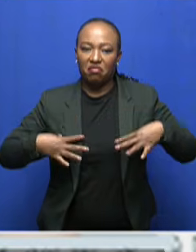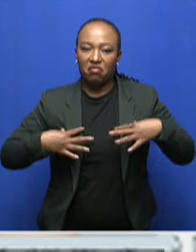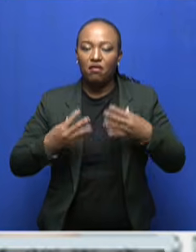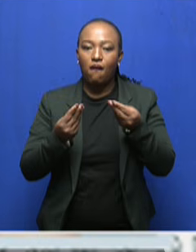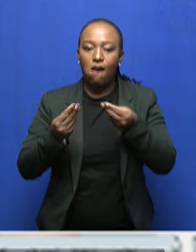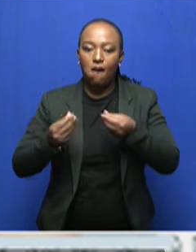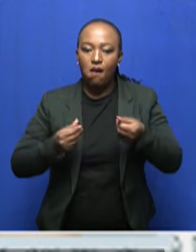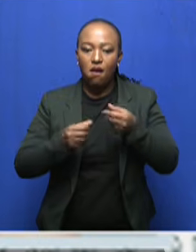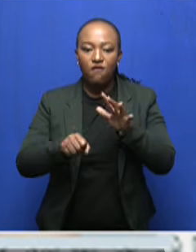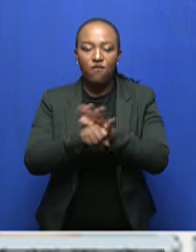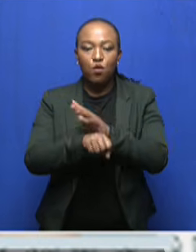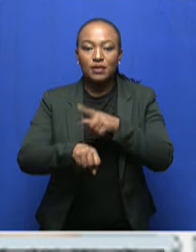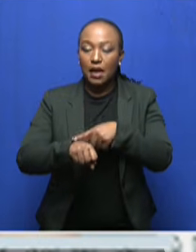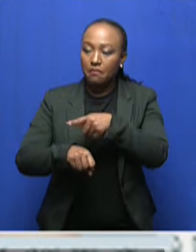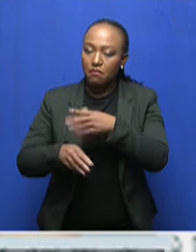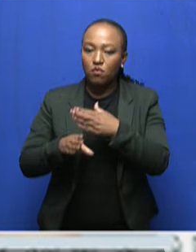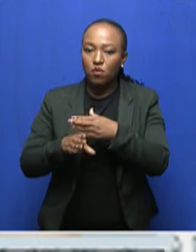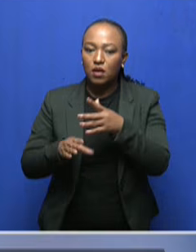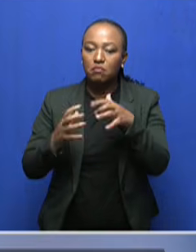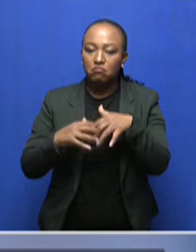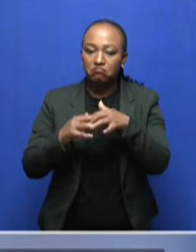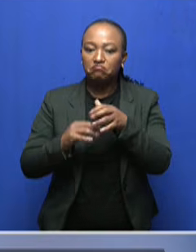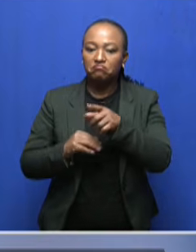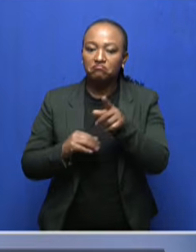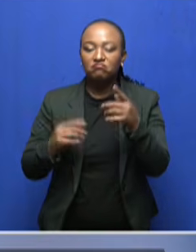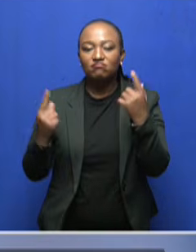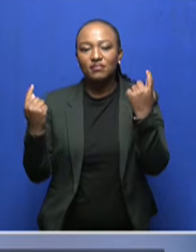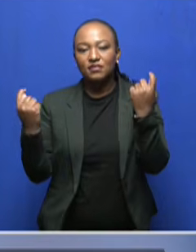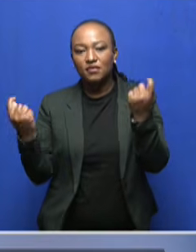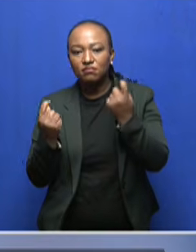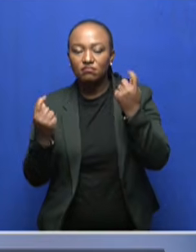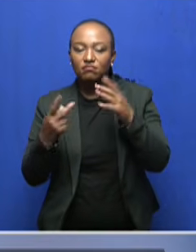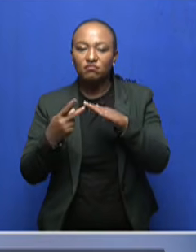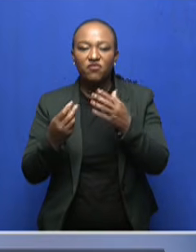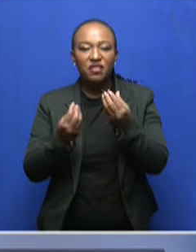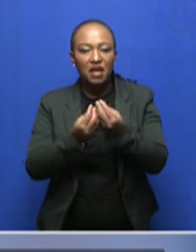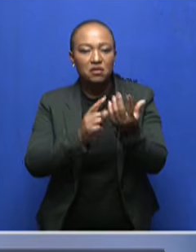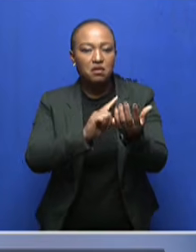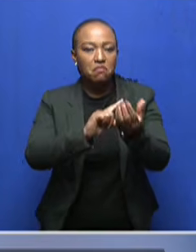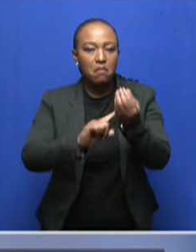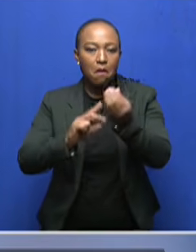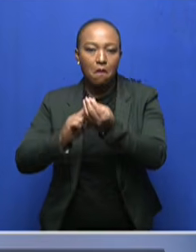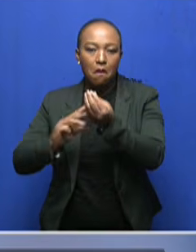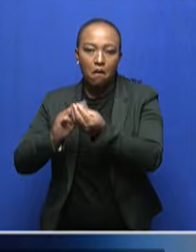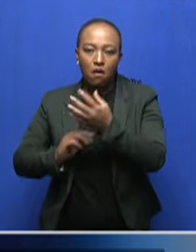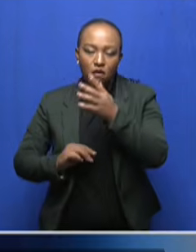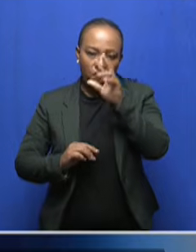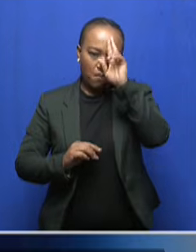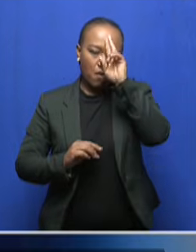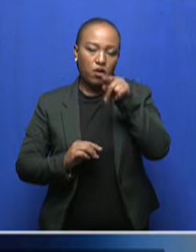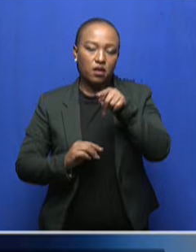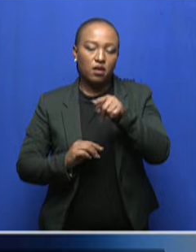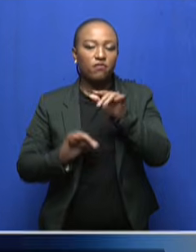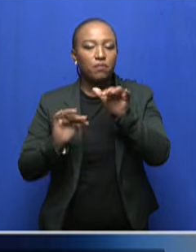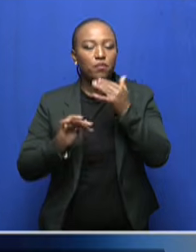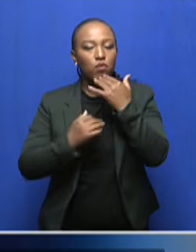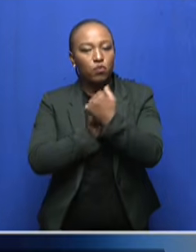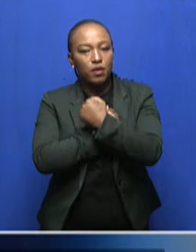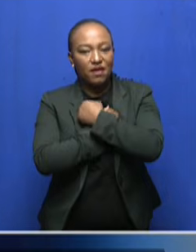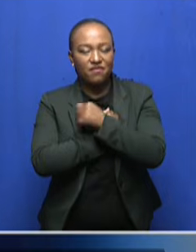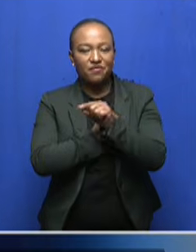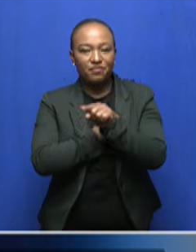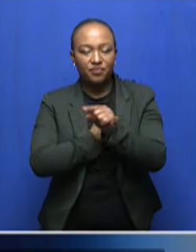her full-time career, creating these pieces generally for celebrations and milestones and memorials of loved ones. So as we continue to